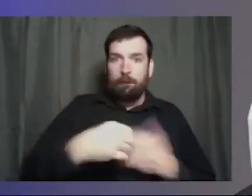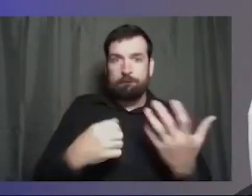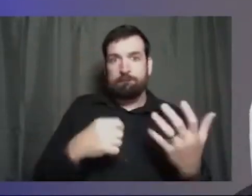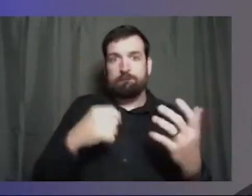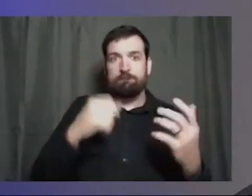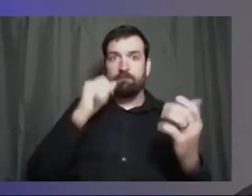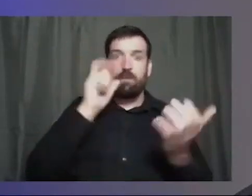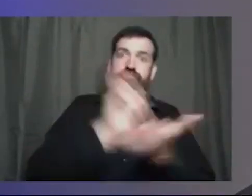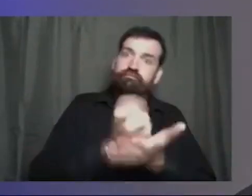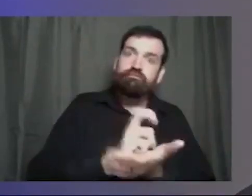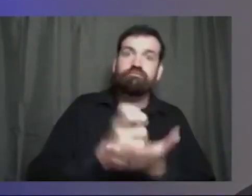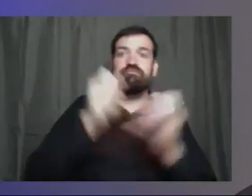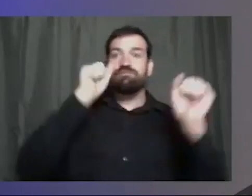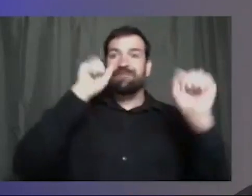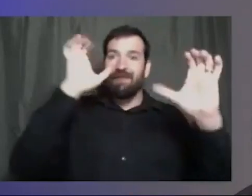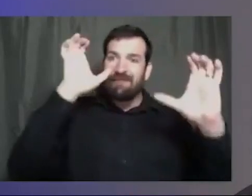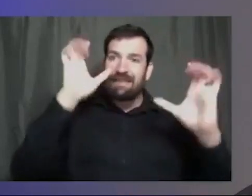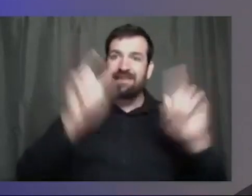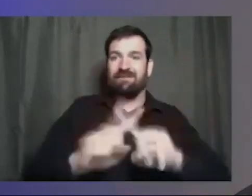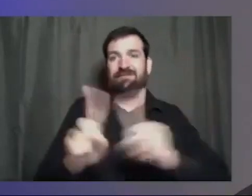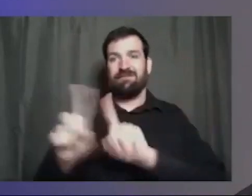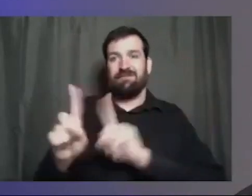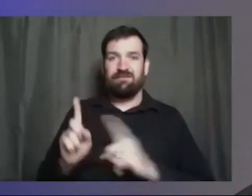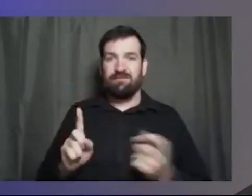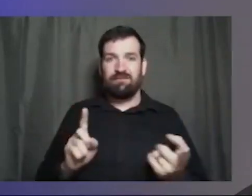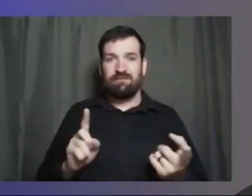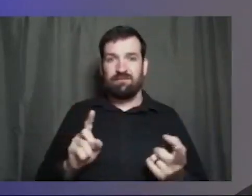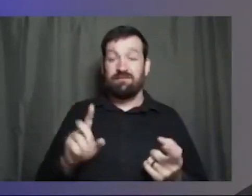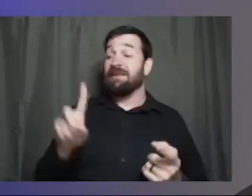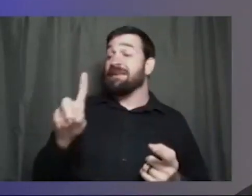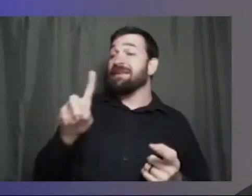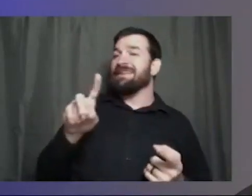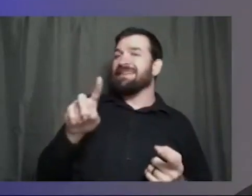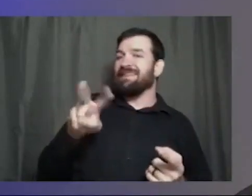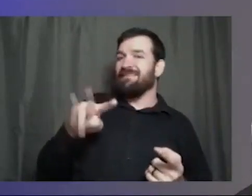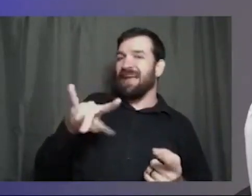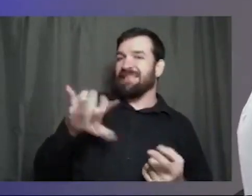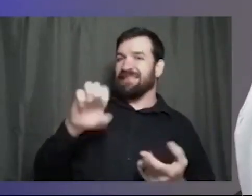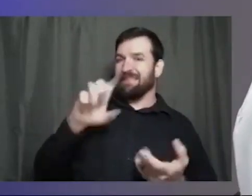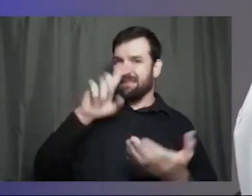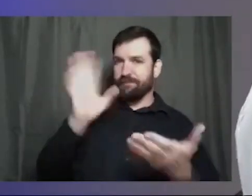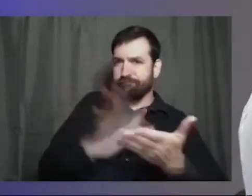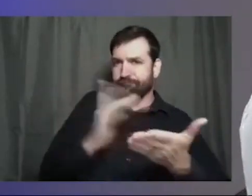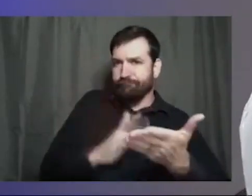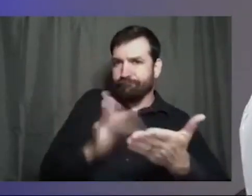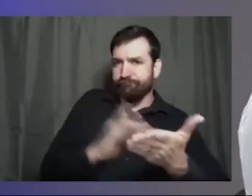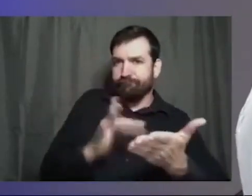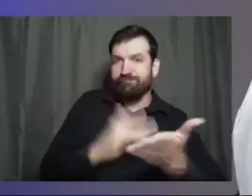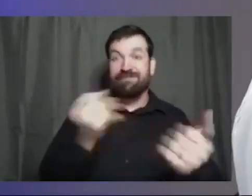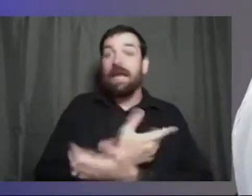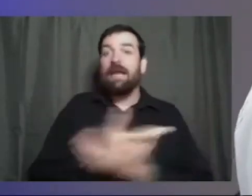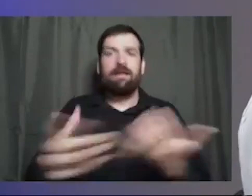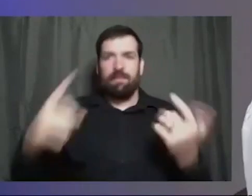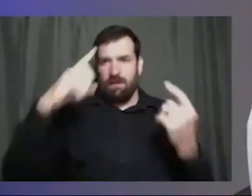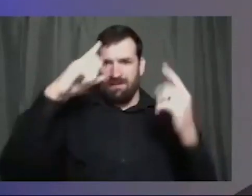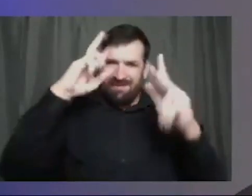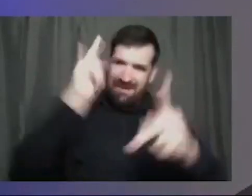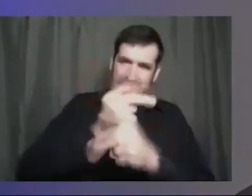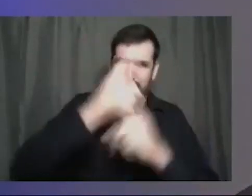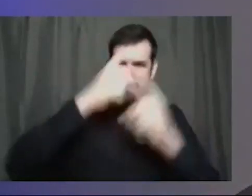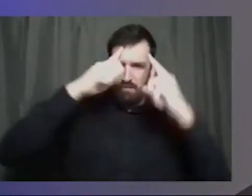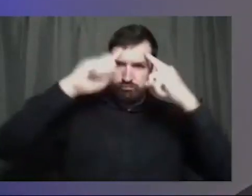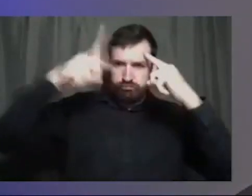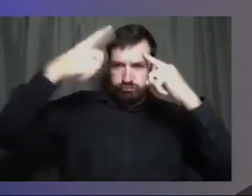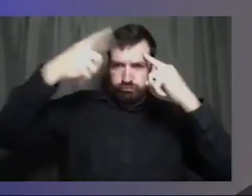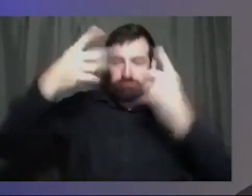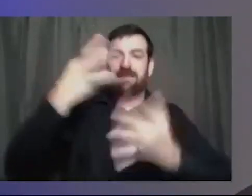et cetera, can affect that as well. So devices, absolutely. Really anything that's kind of keeping your mind going and preventing you from getting into those deeper phases